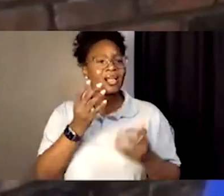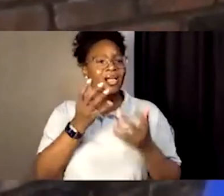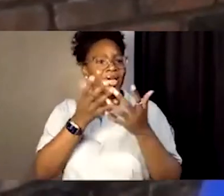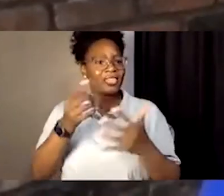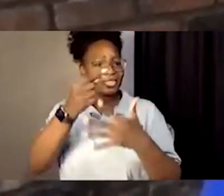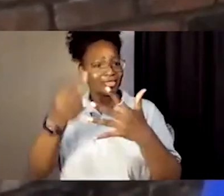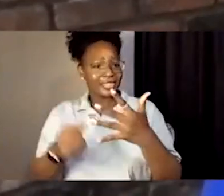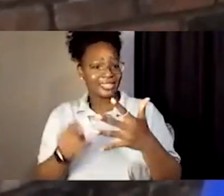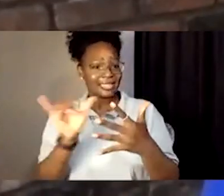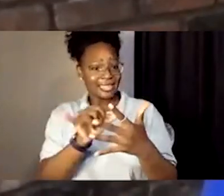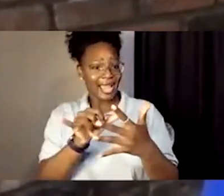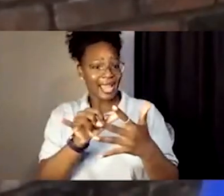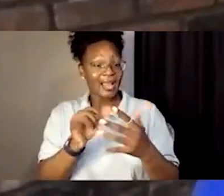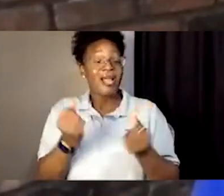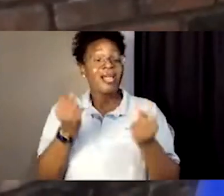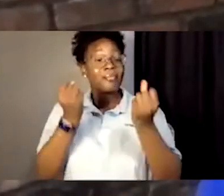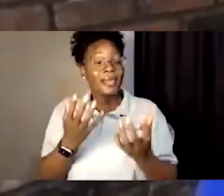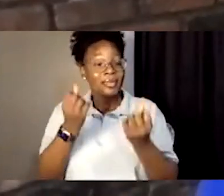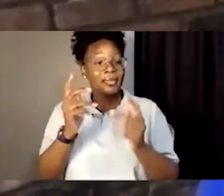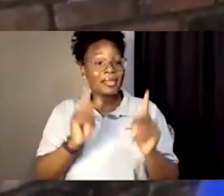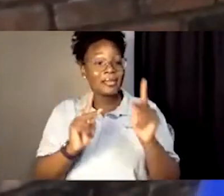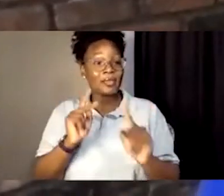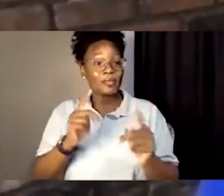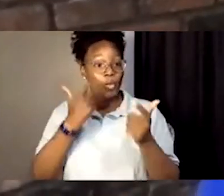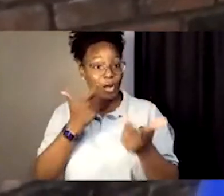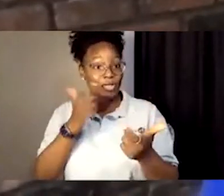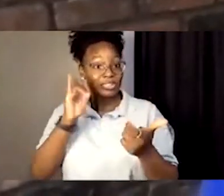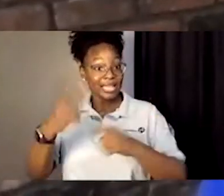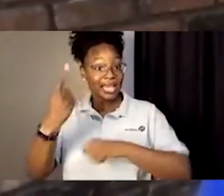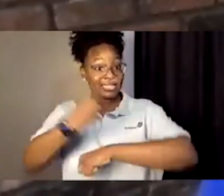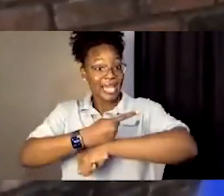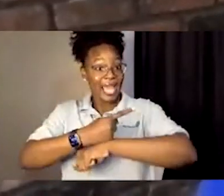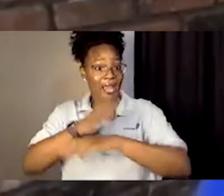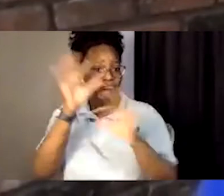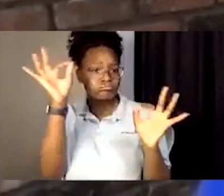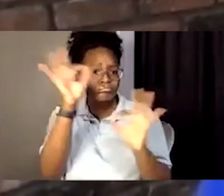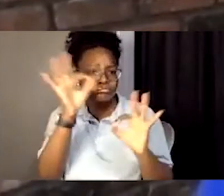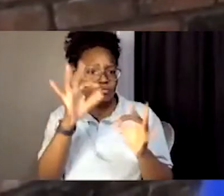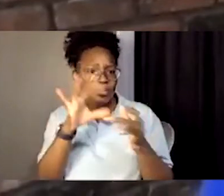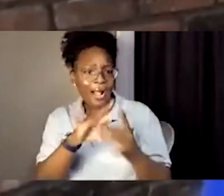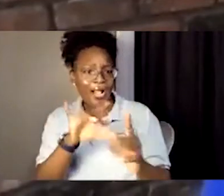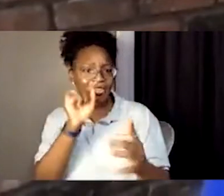people who sat down to watch the film that day. So I've had my mind blown